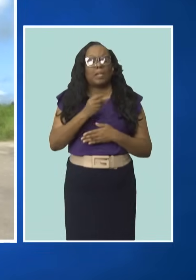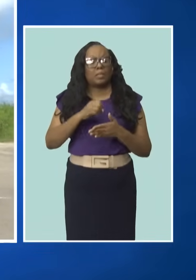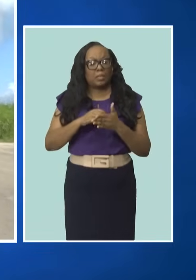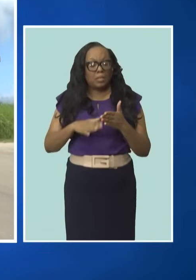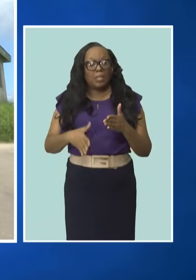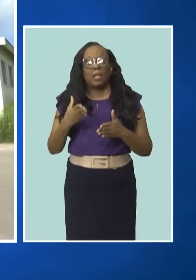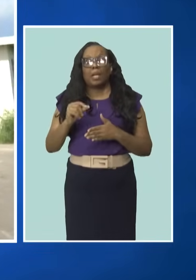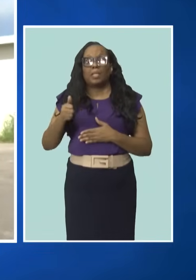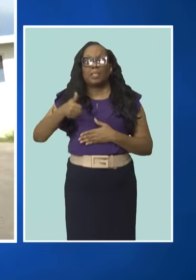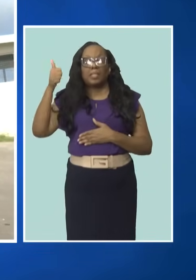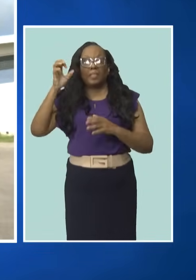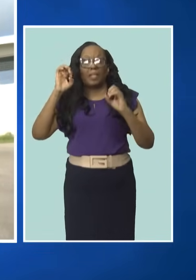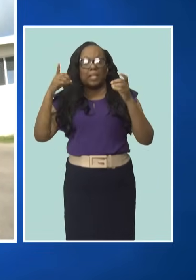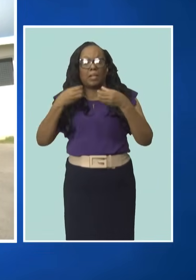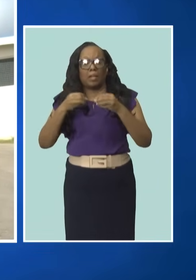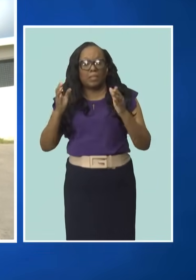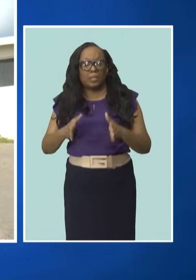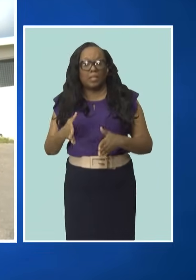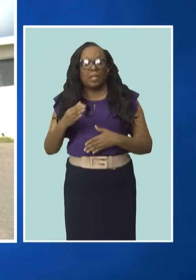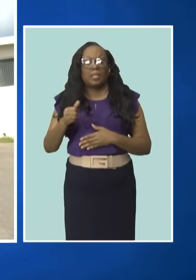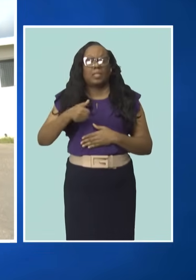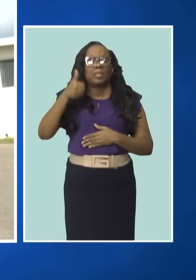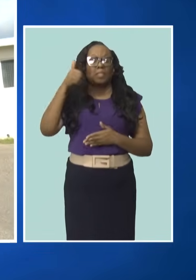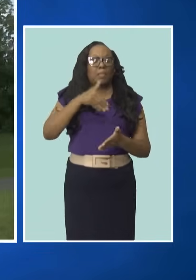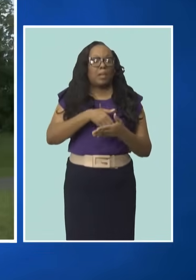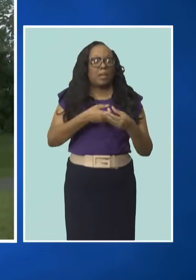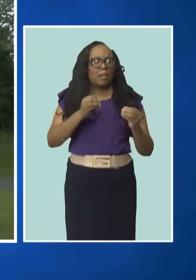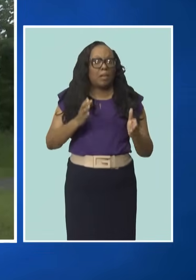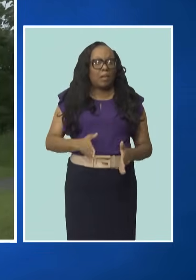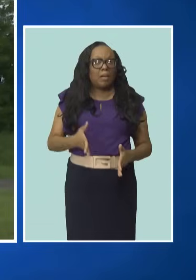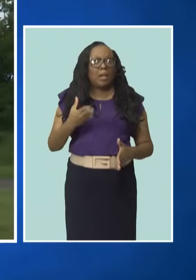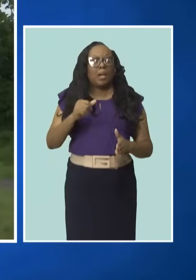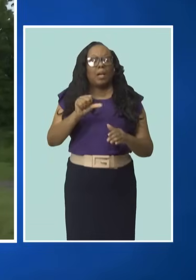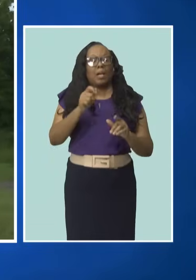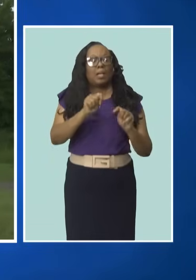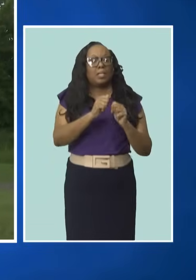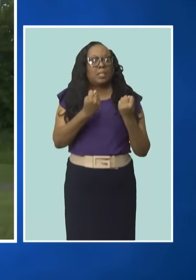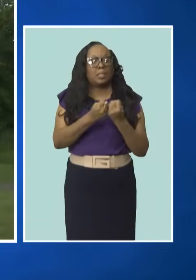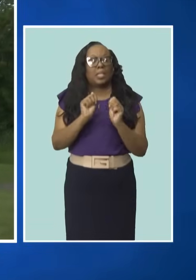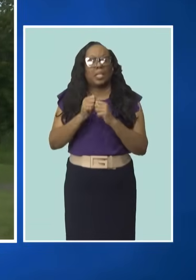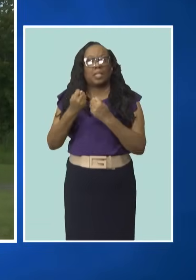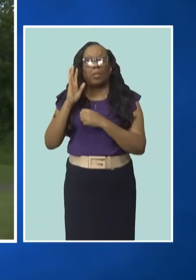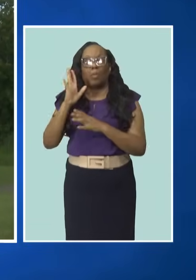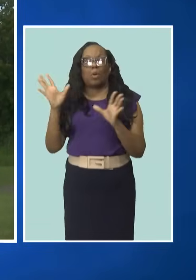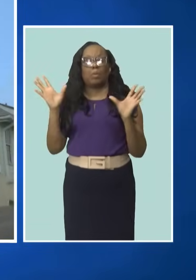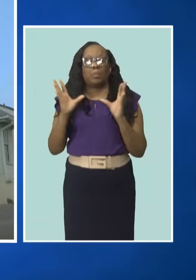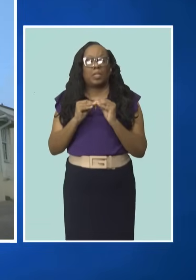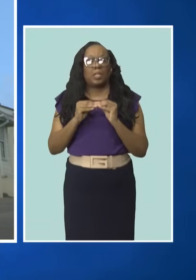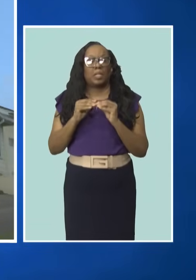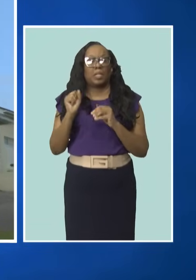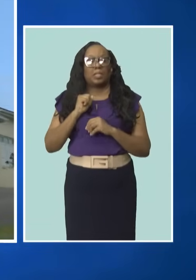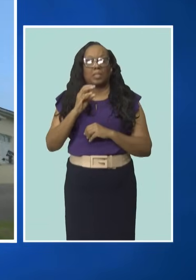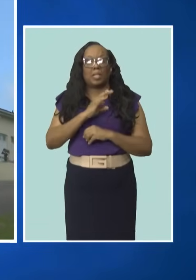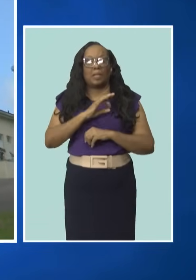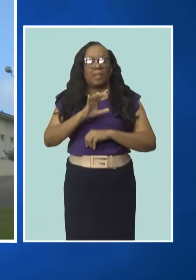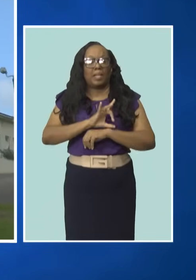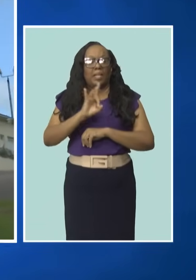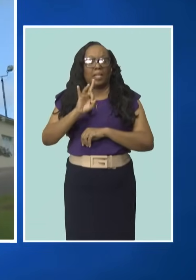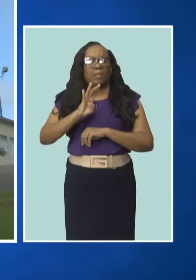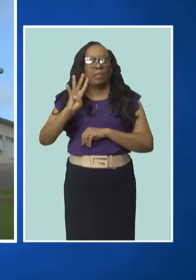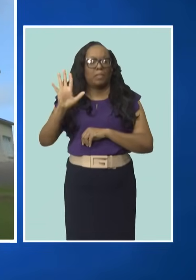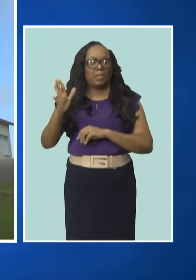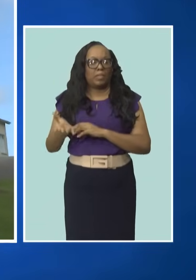Officer and the Chief Education Officer, along with their respective teams, meeting with the staff at 8:45 in the